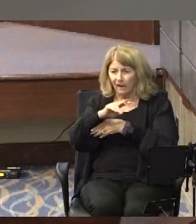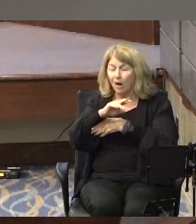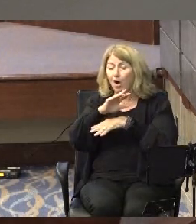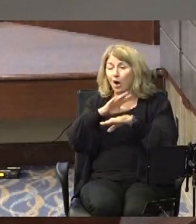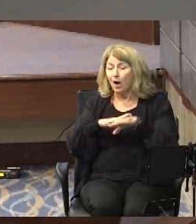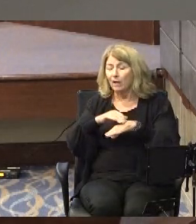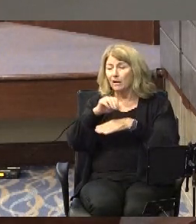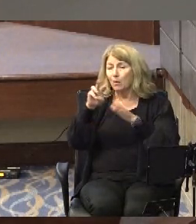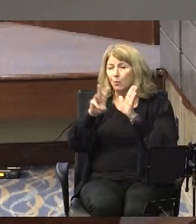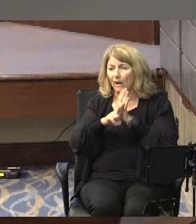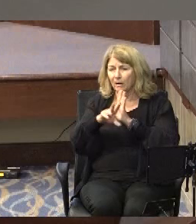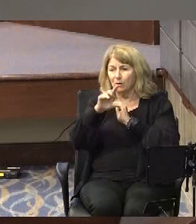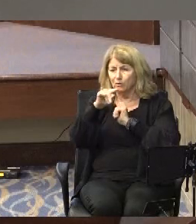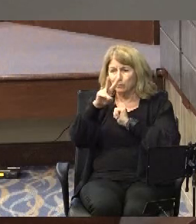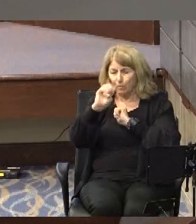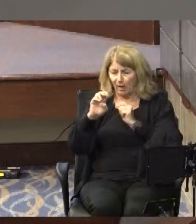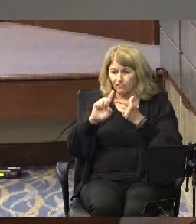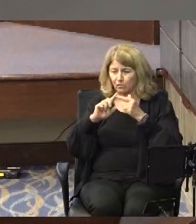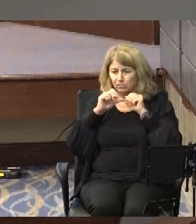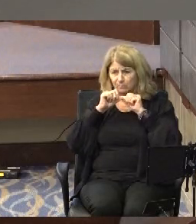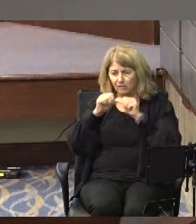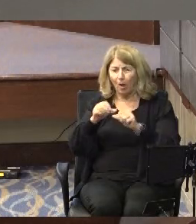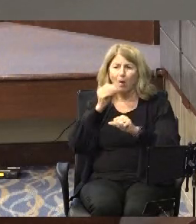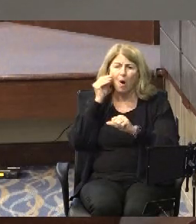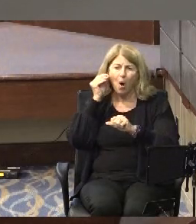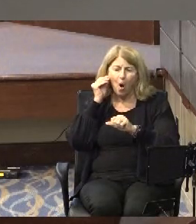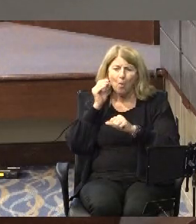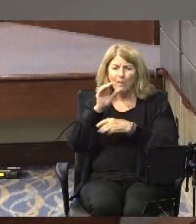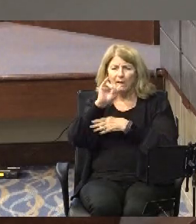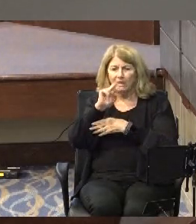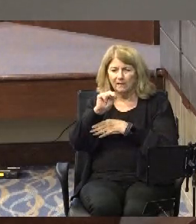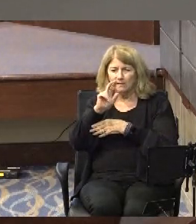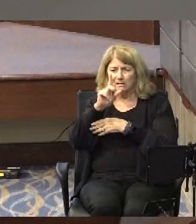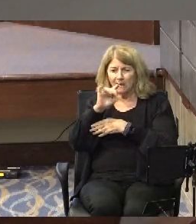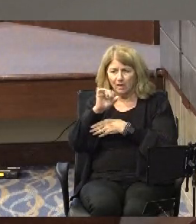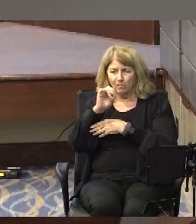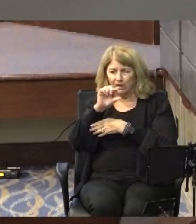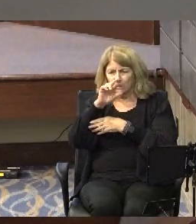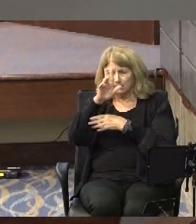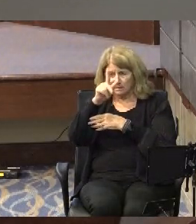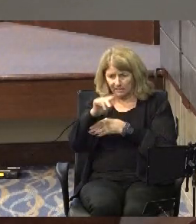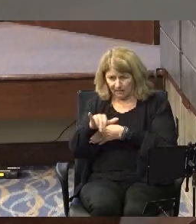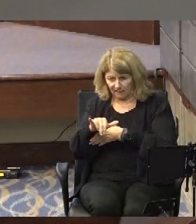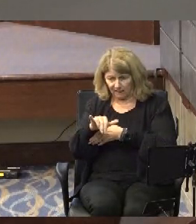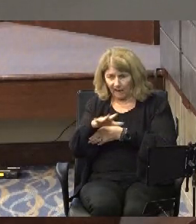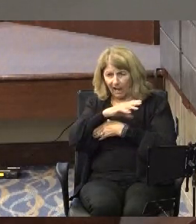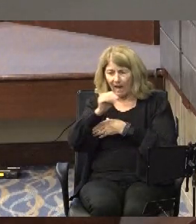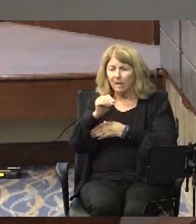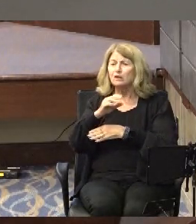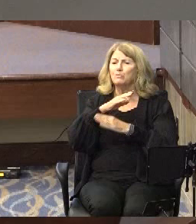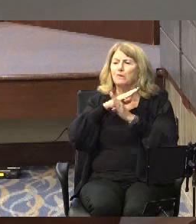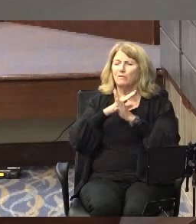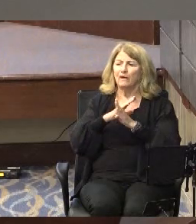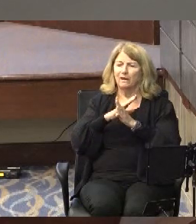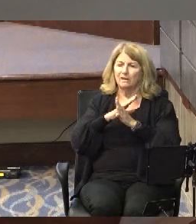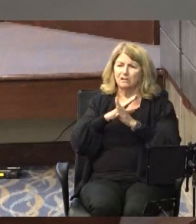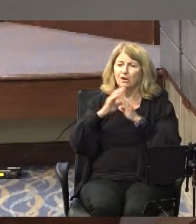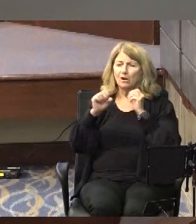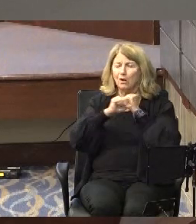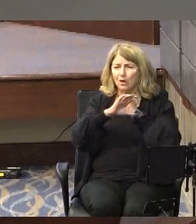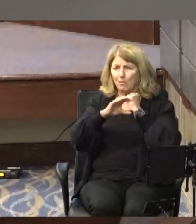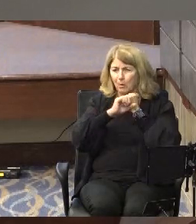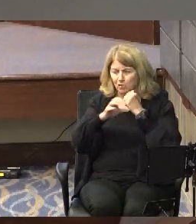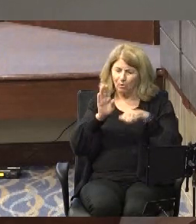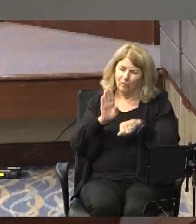to maintain the residential integrity of the heart of our neighborhood and prevent commercial encroachment, we are opposed to